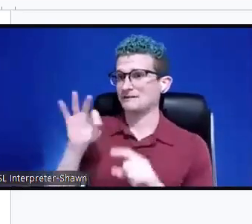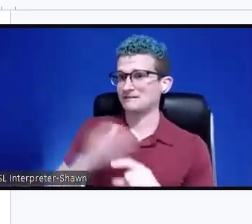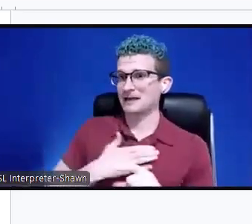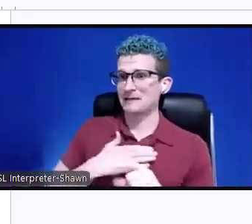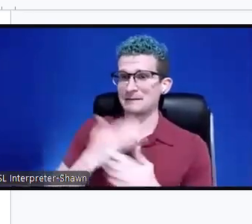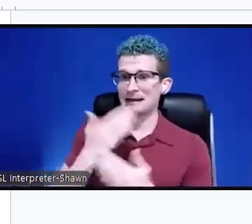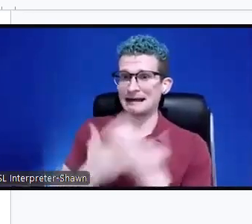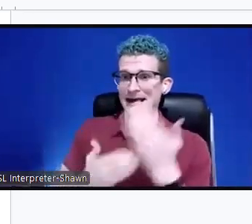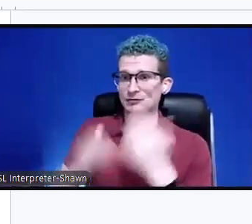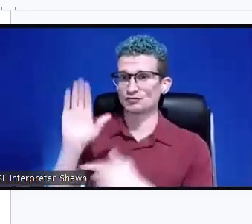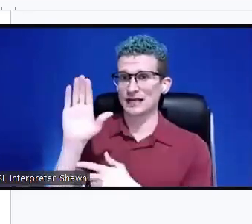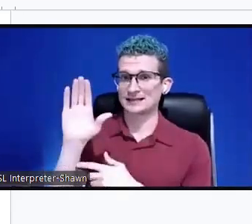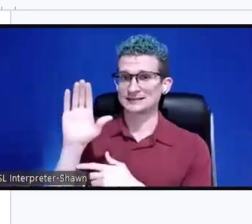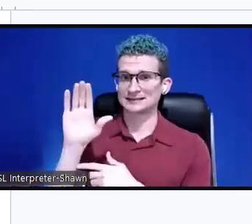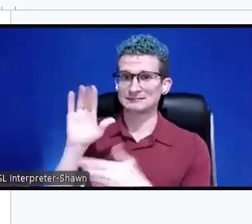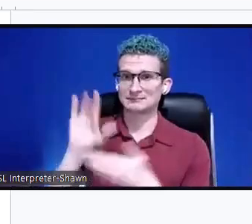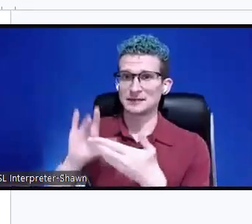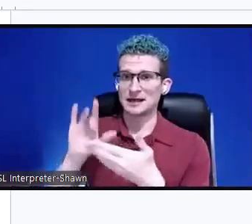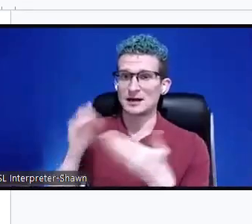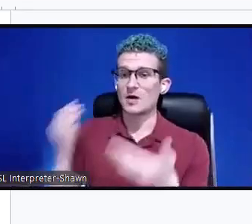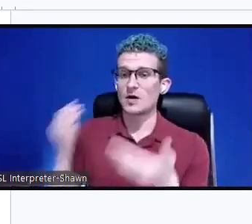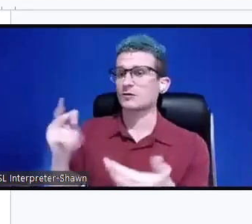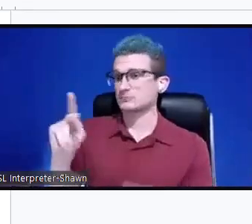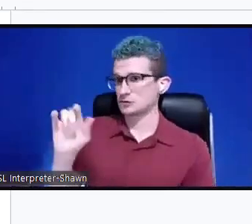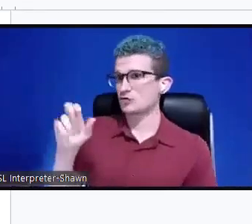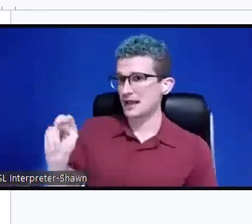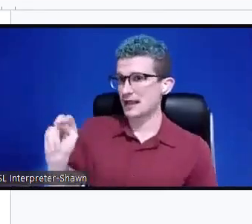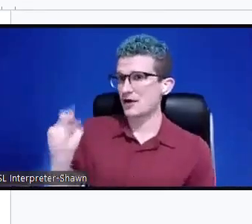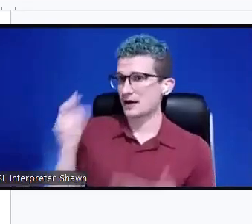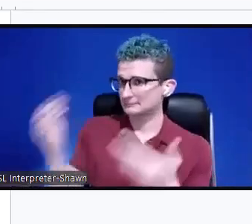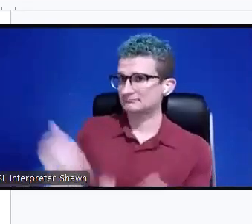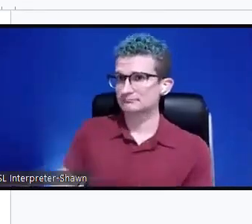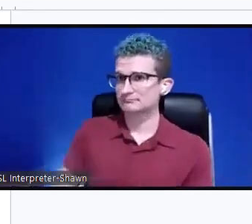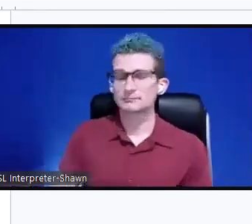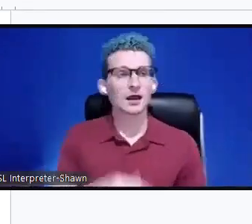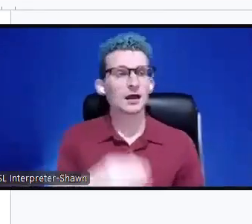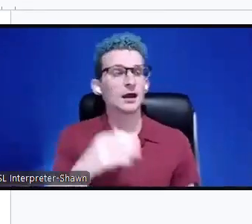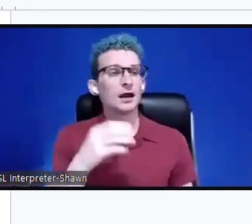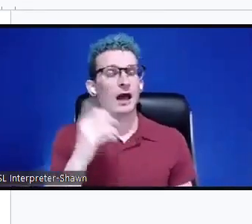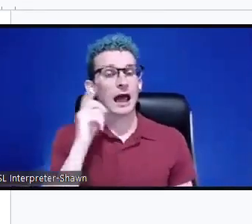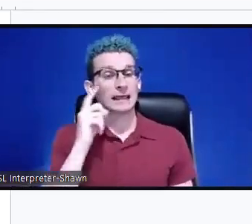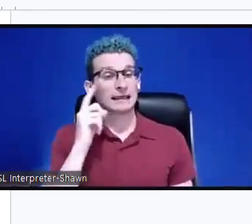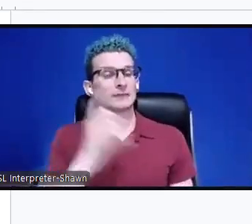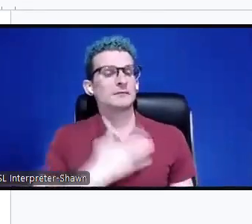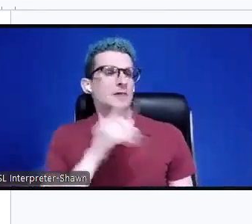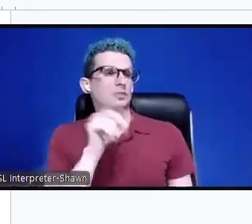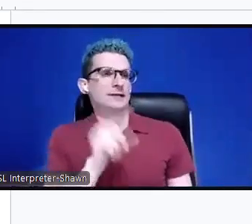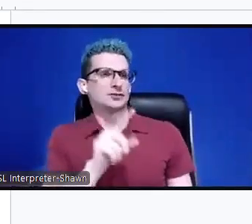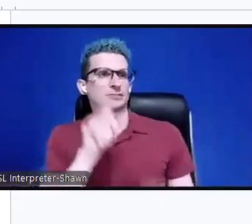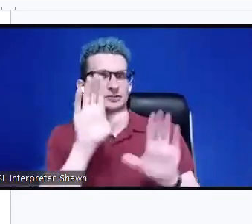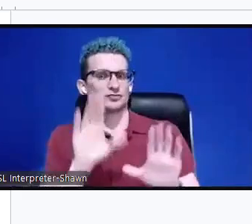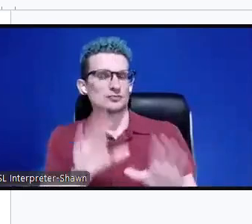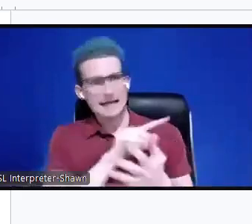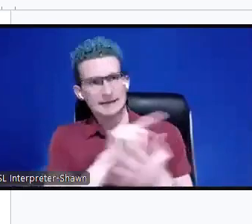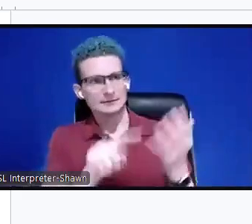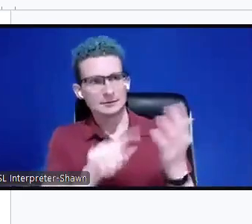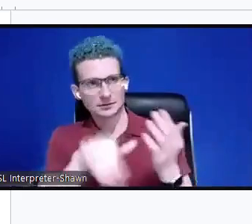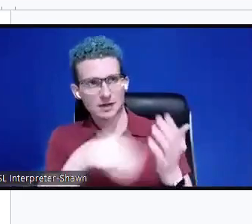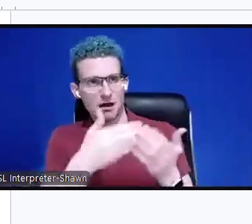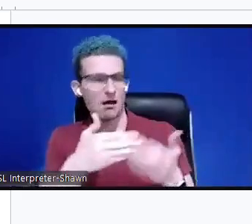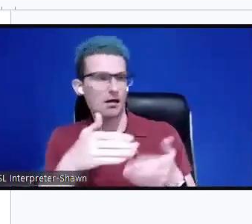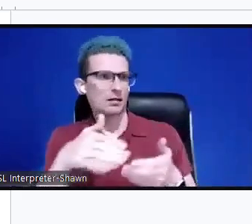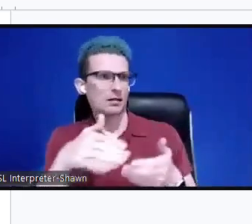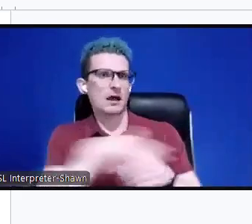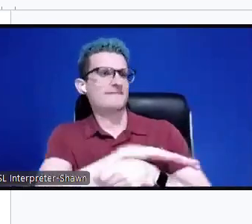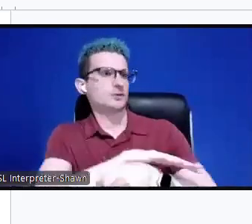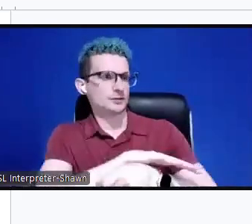raise. My question is, I think it's great that all those areas are going to be covered, but we're still missing a